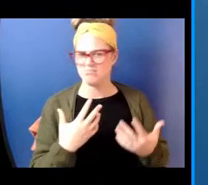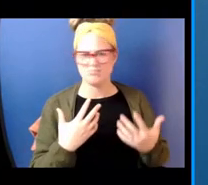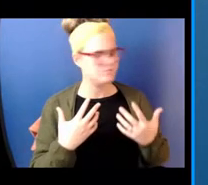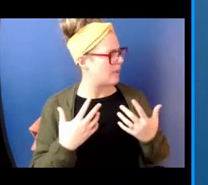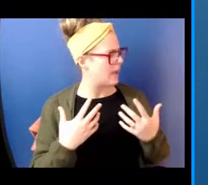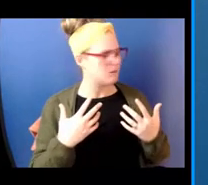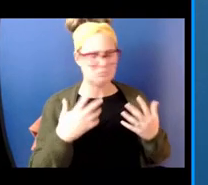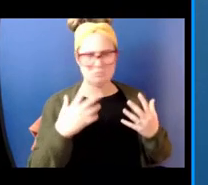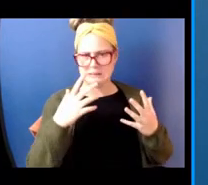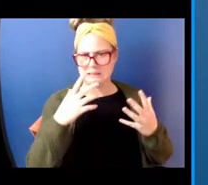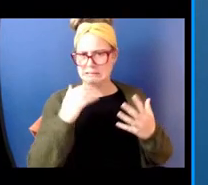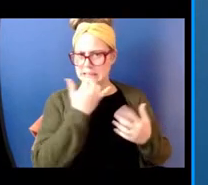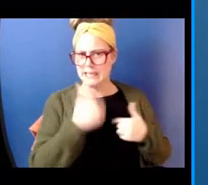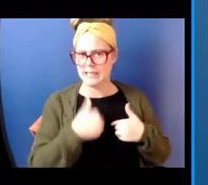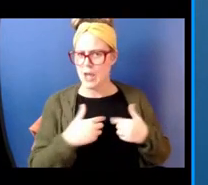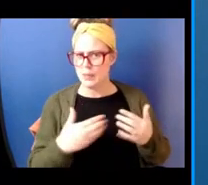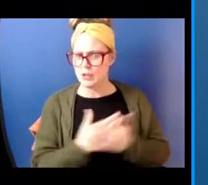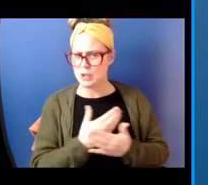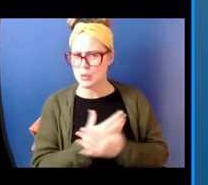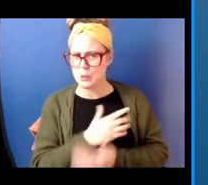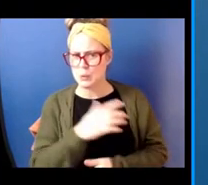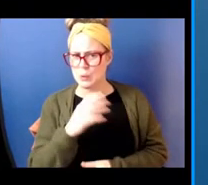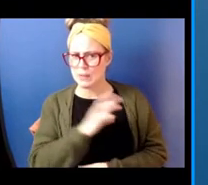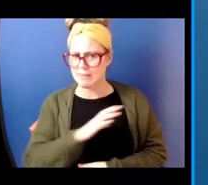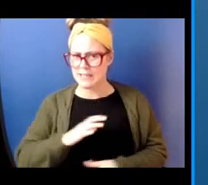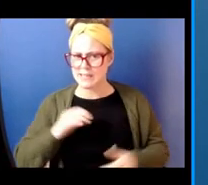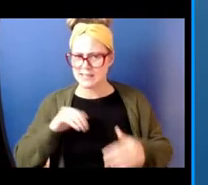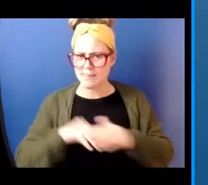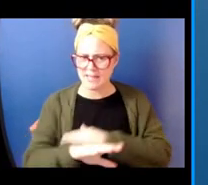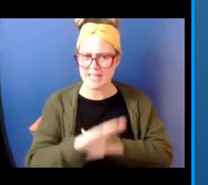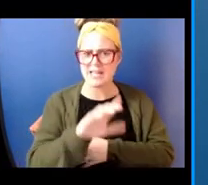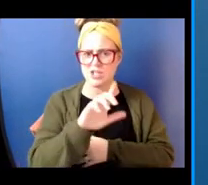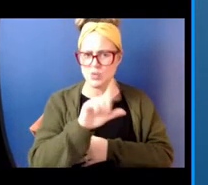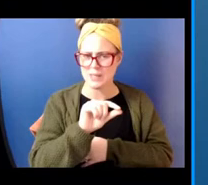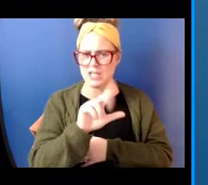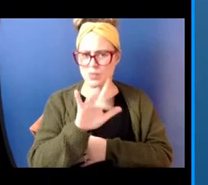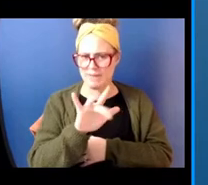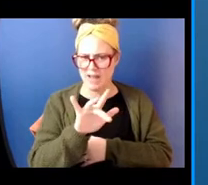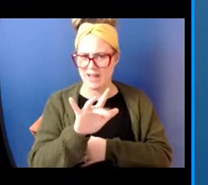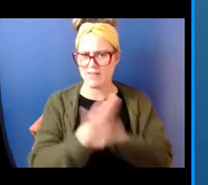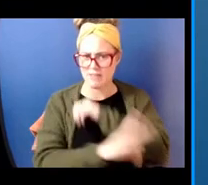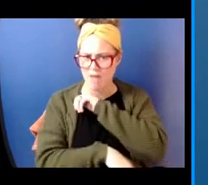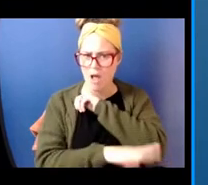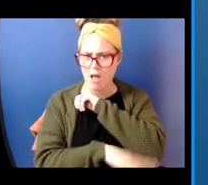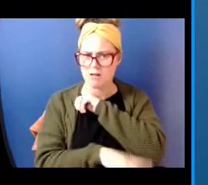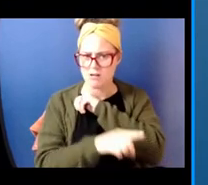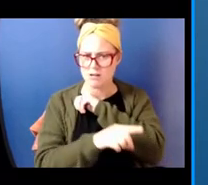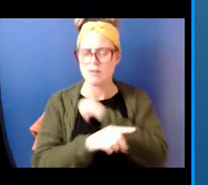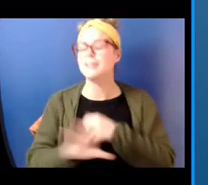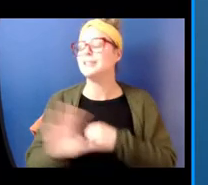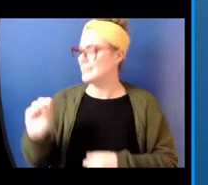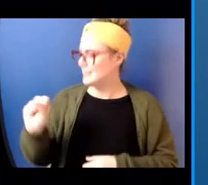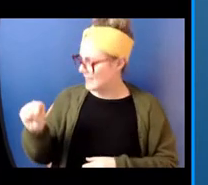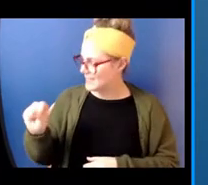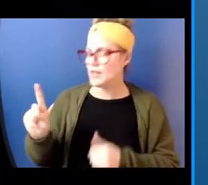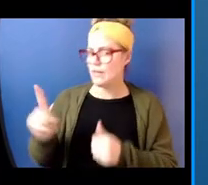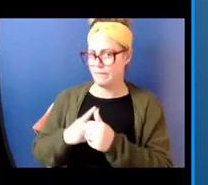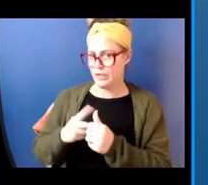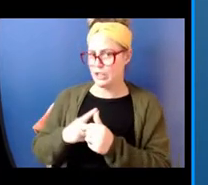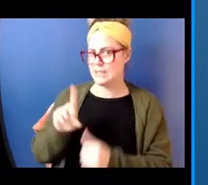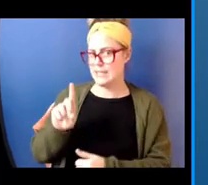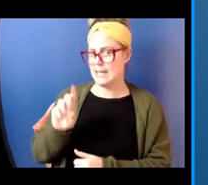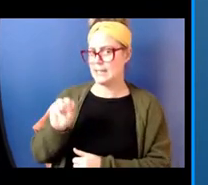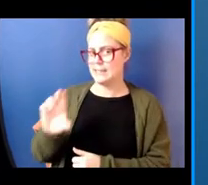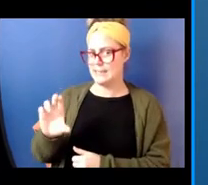fall of 2025 not the fall of 2026. yes I mean I will first the first DNC meeting of 2026